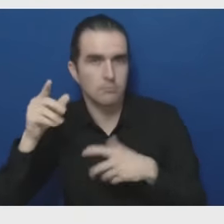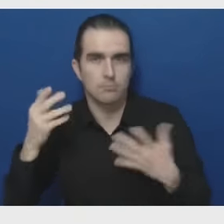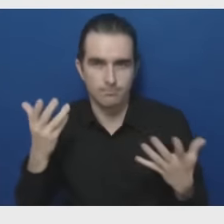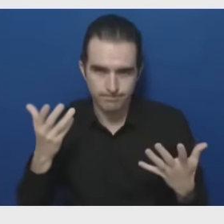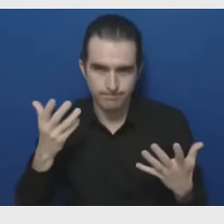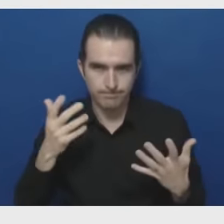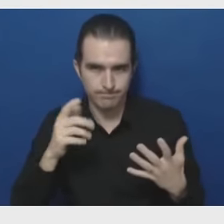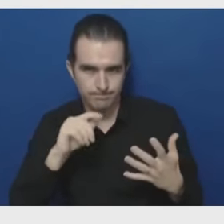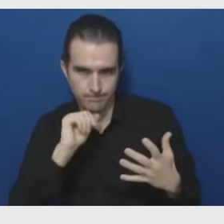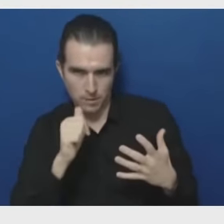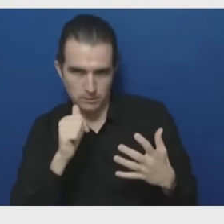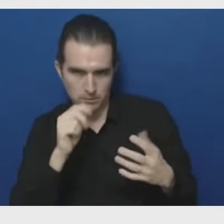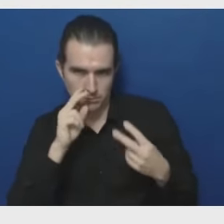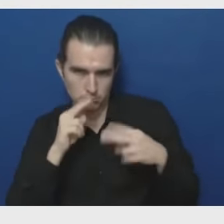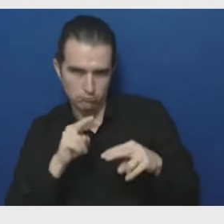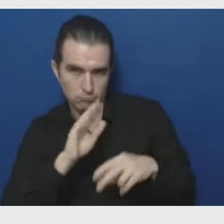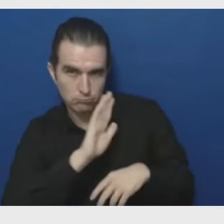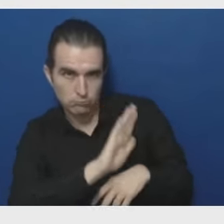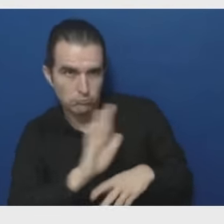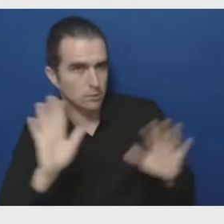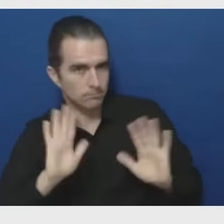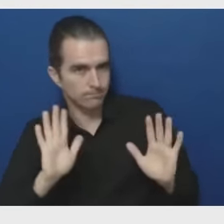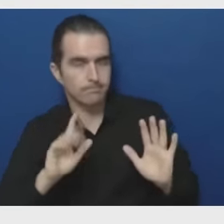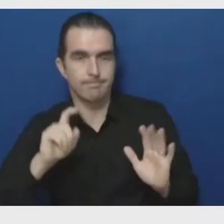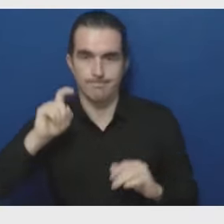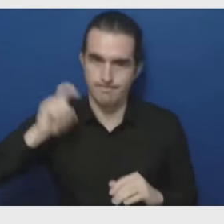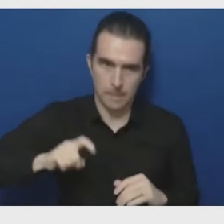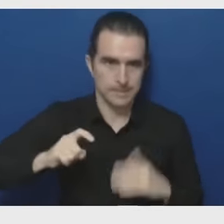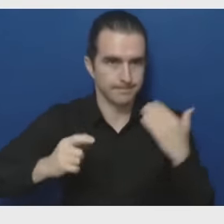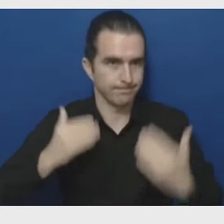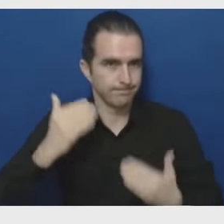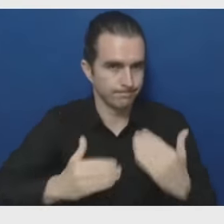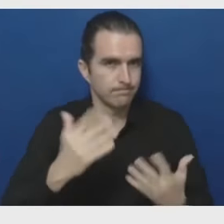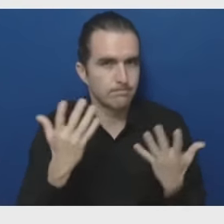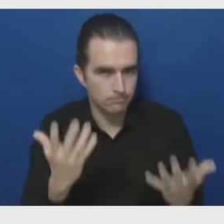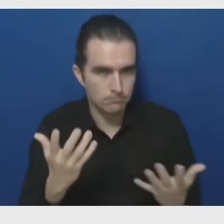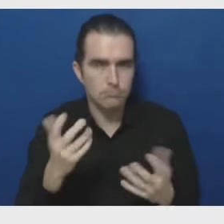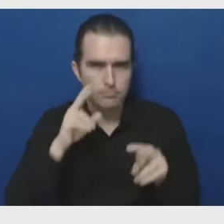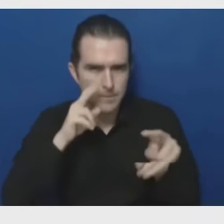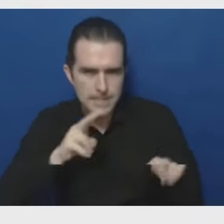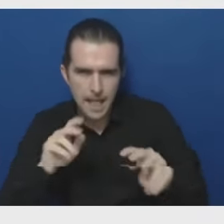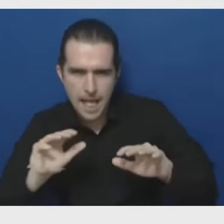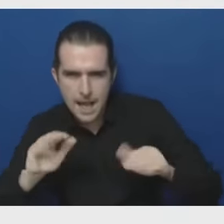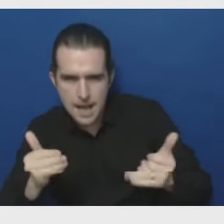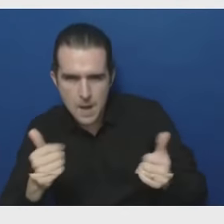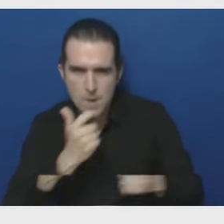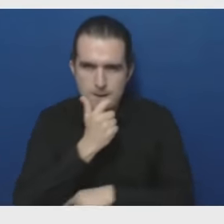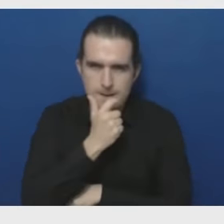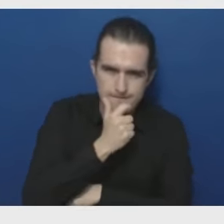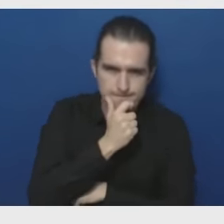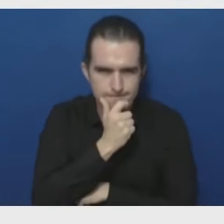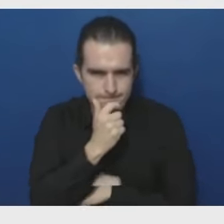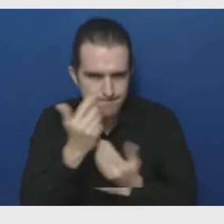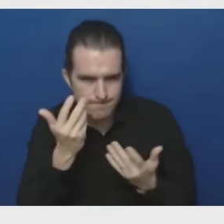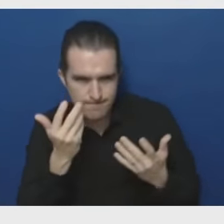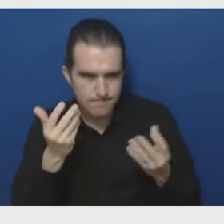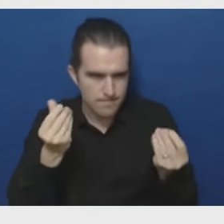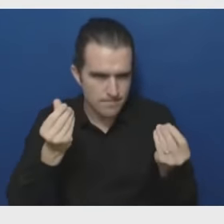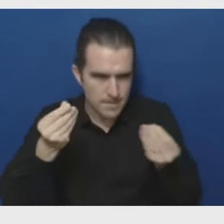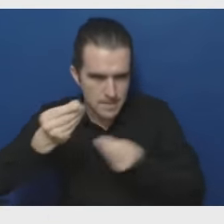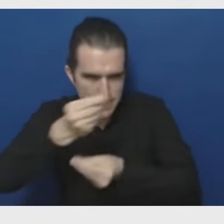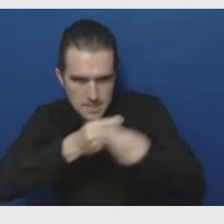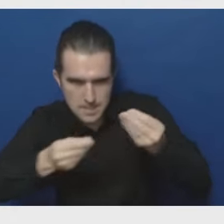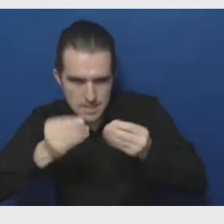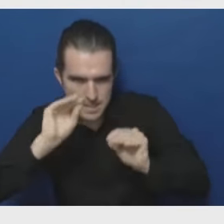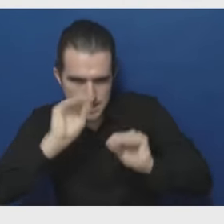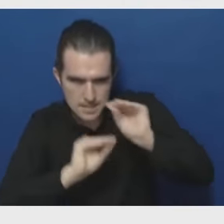and indigenous peoples. A mechanism that is really purposeful enough to drive prosperity must have strong inbuilt, and